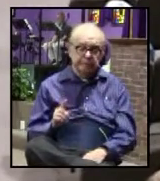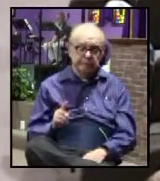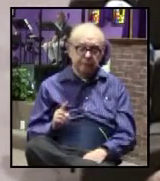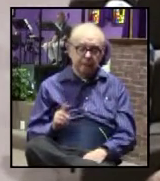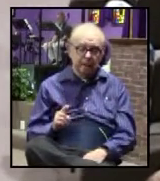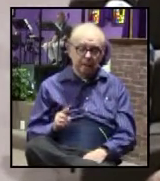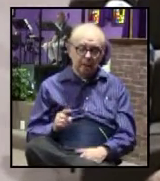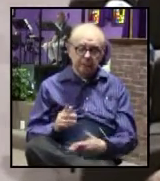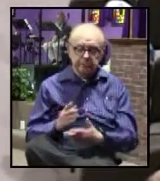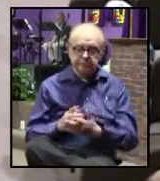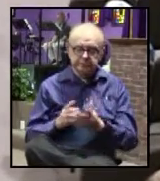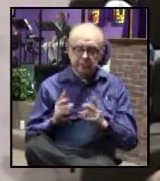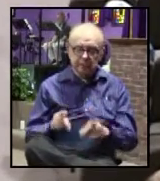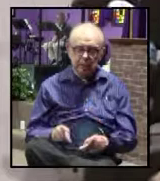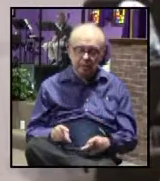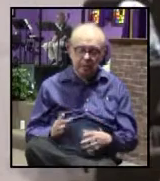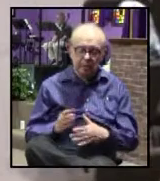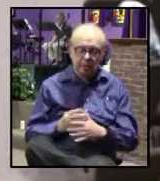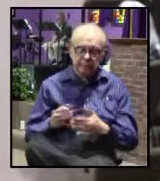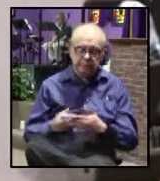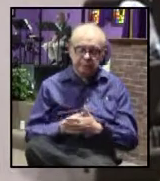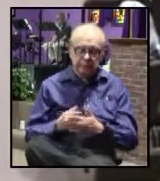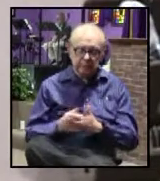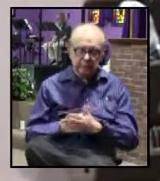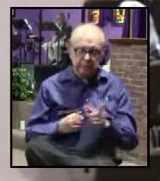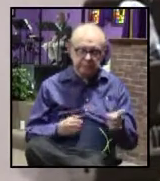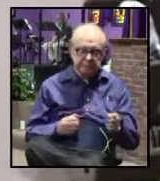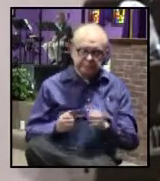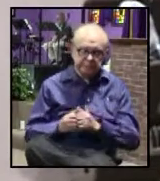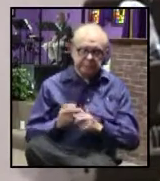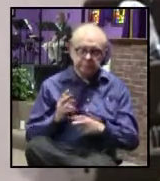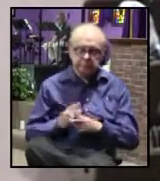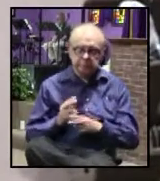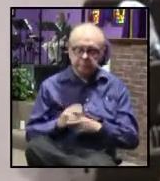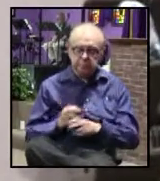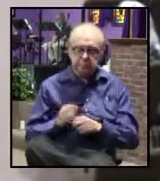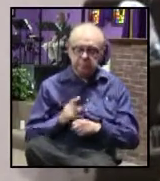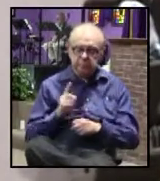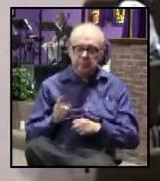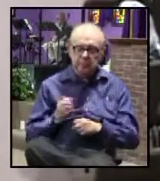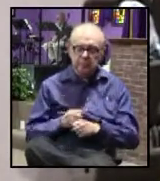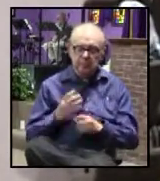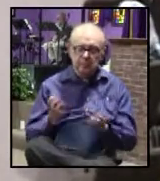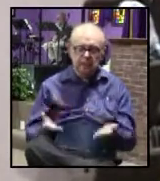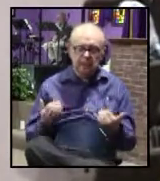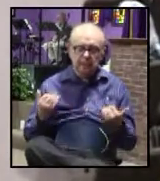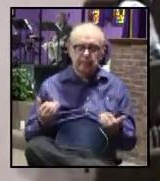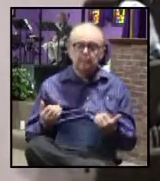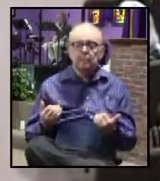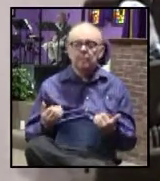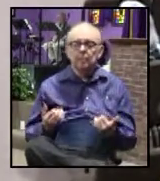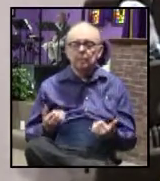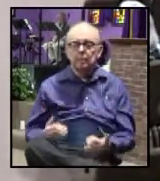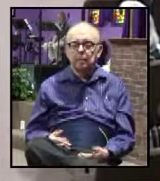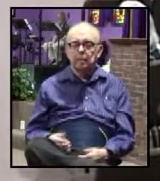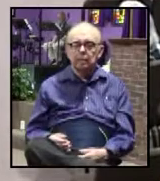And someone took the time to share the gospel with you, to love you and to care for you, and to make sure that you got here today.